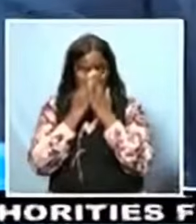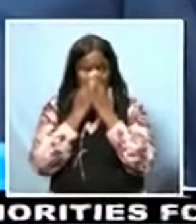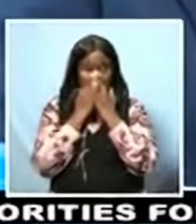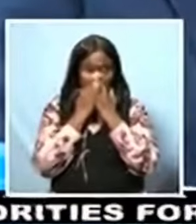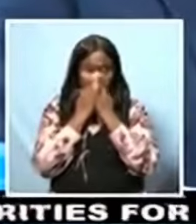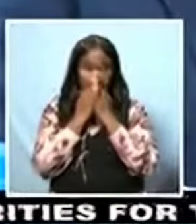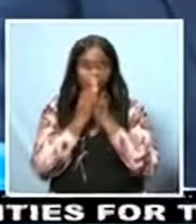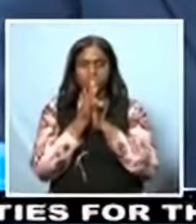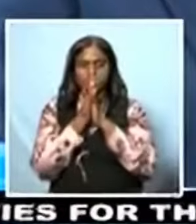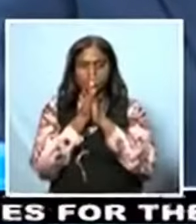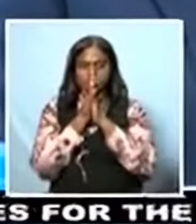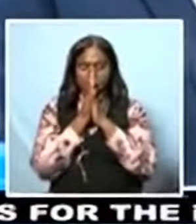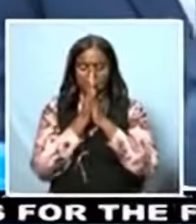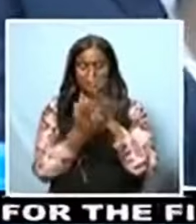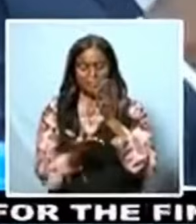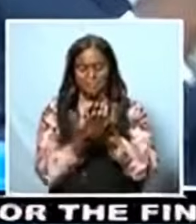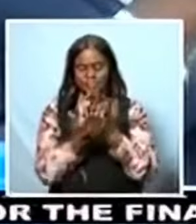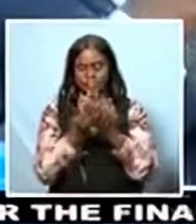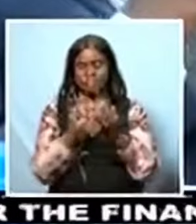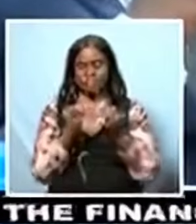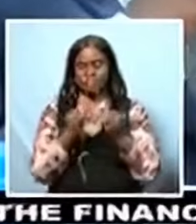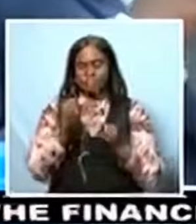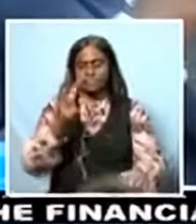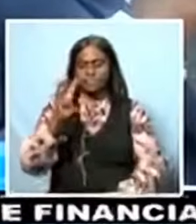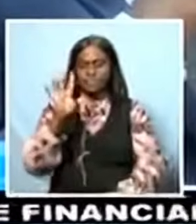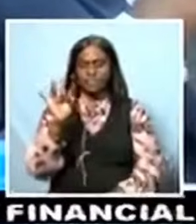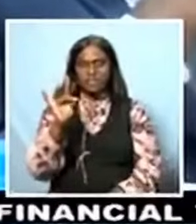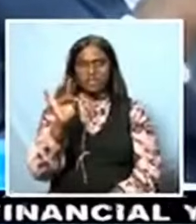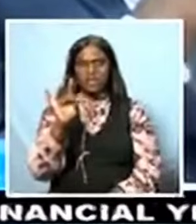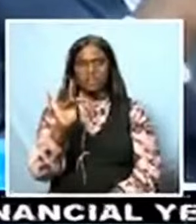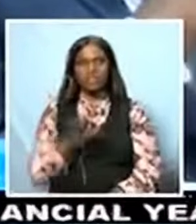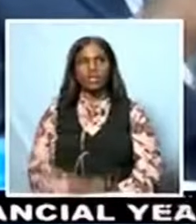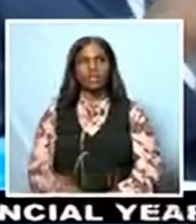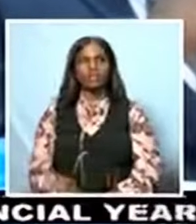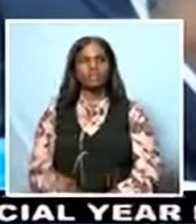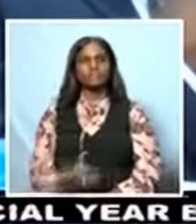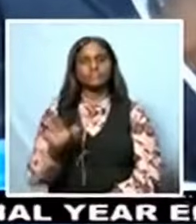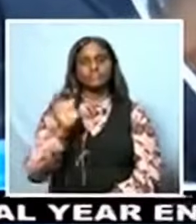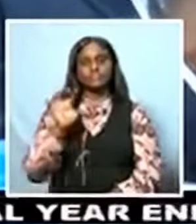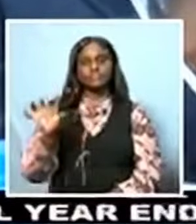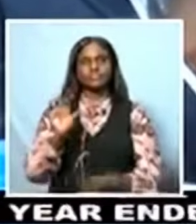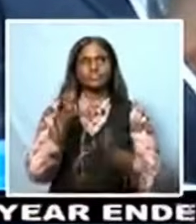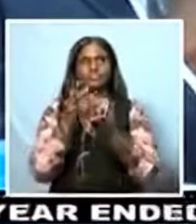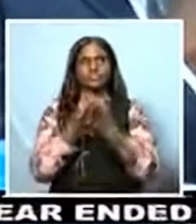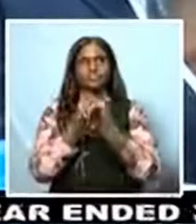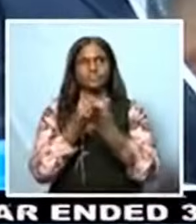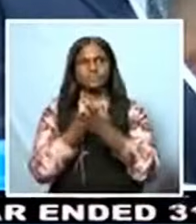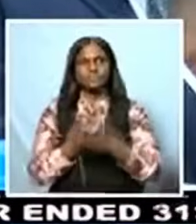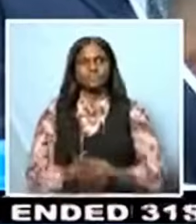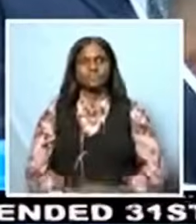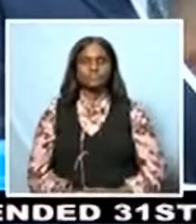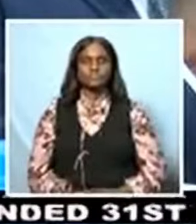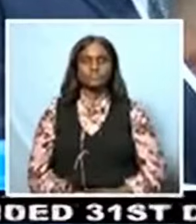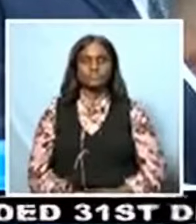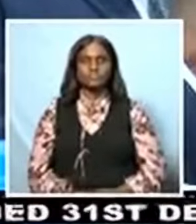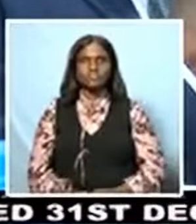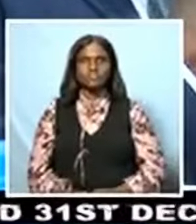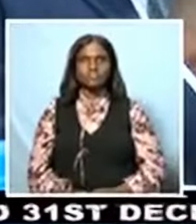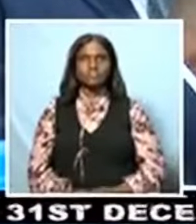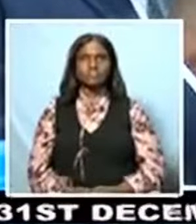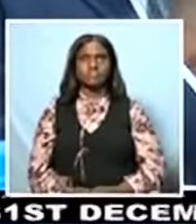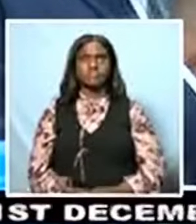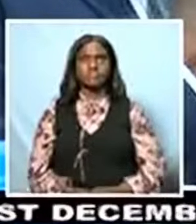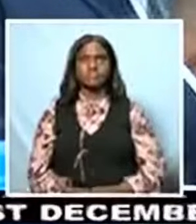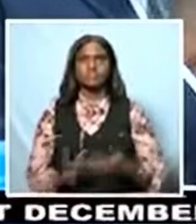Appendix 48, unspent sector grant account. They have